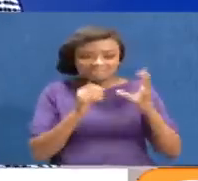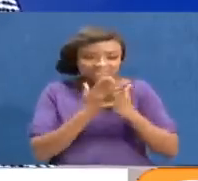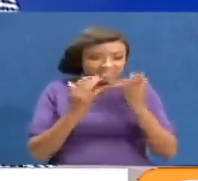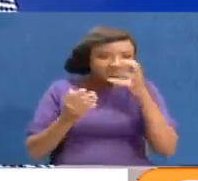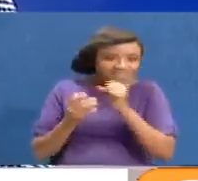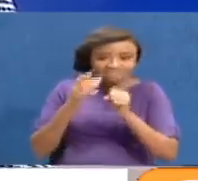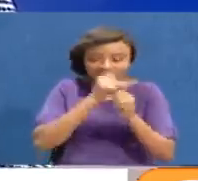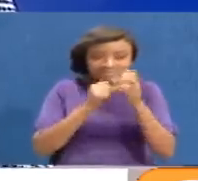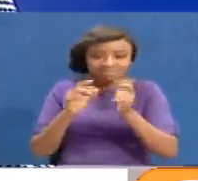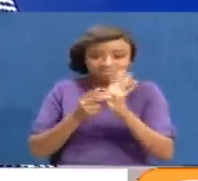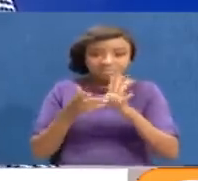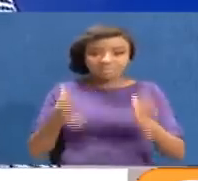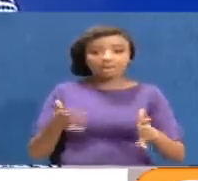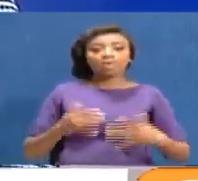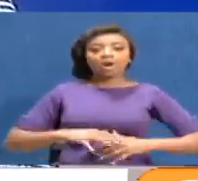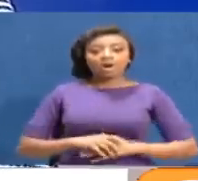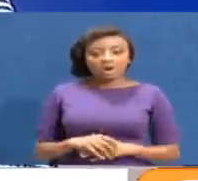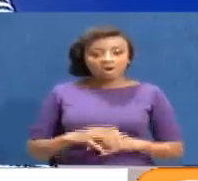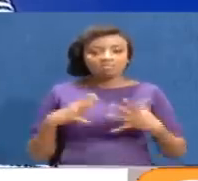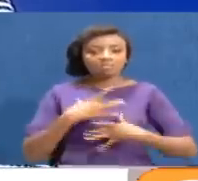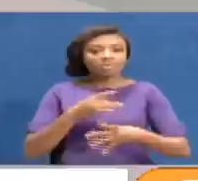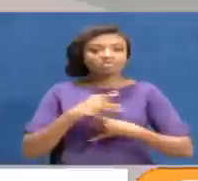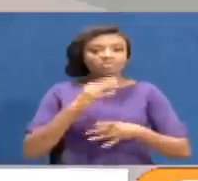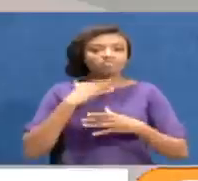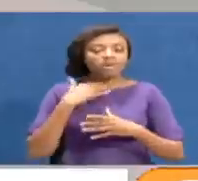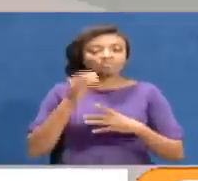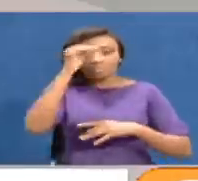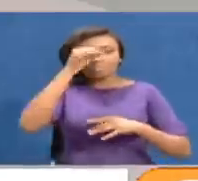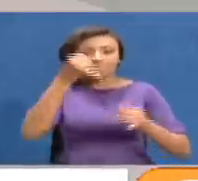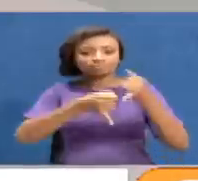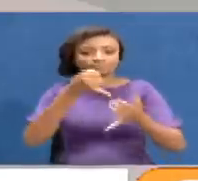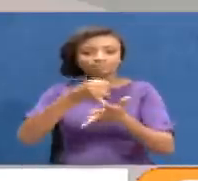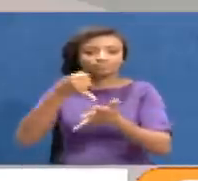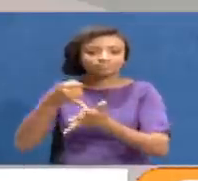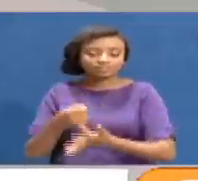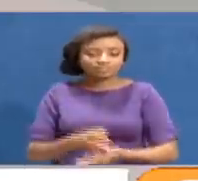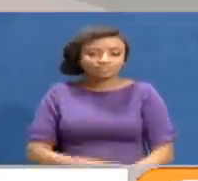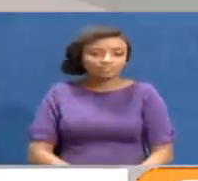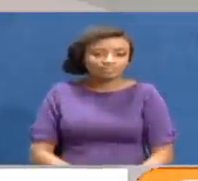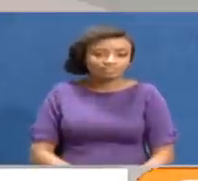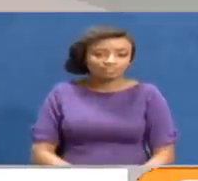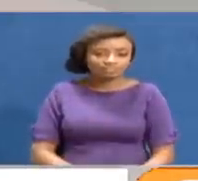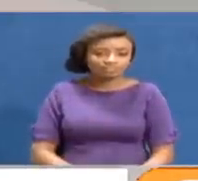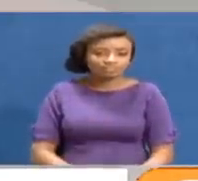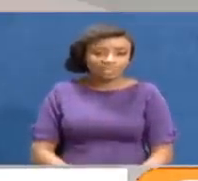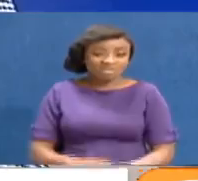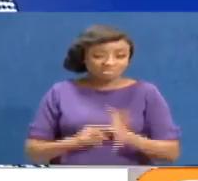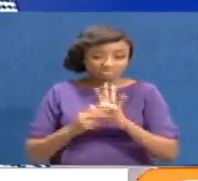sudden, there's now an interest to reopen the debate. But are you then saying that this is cast in stone? There's no changing this report now?